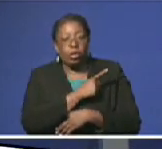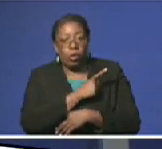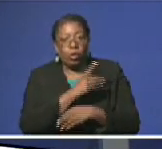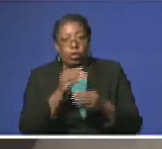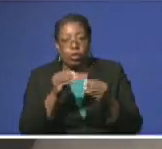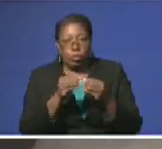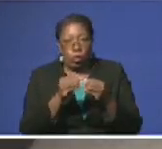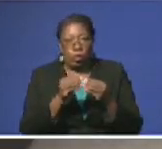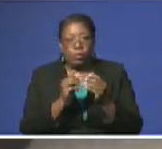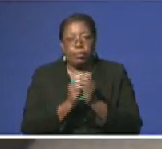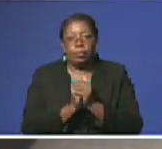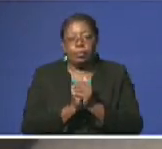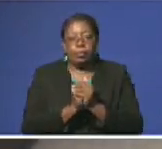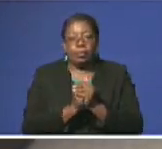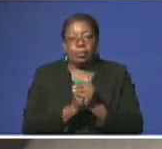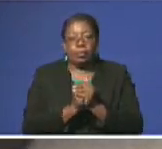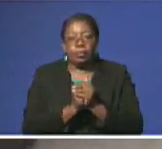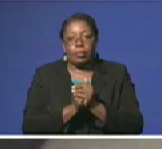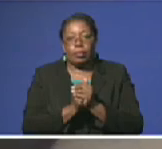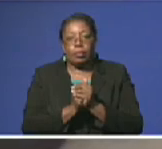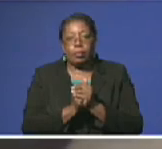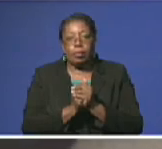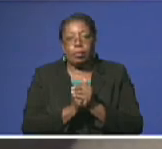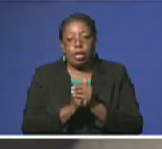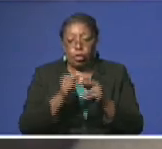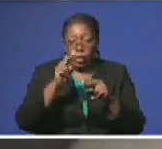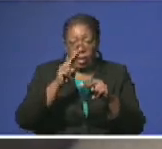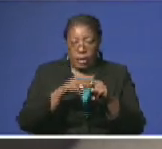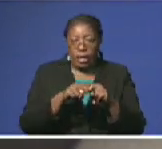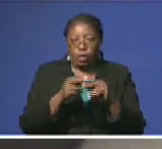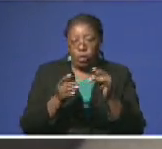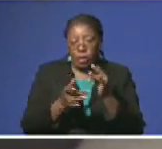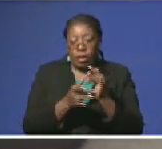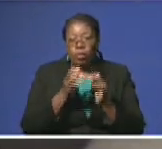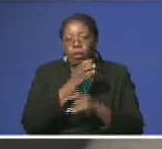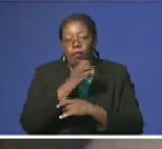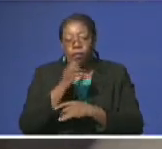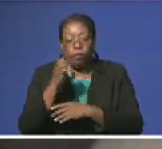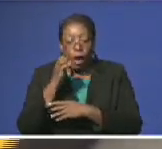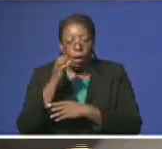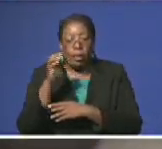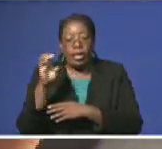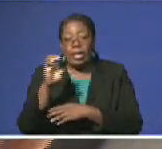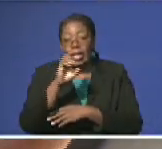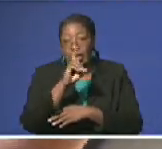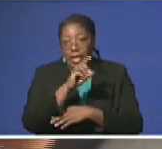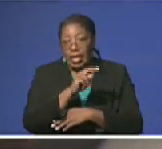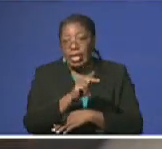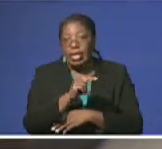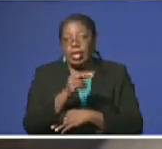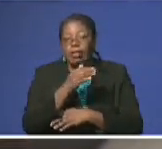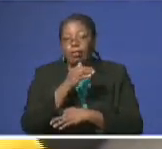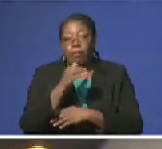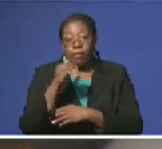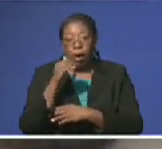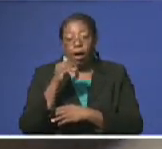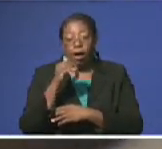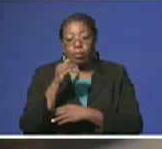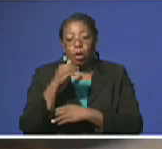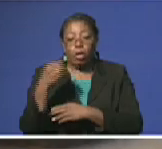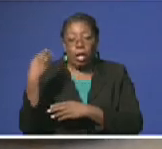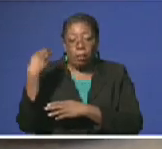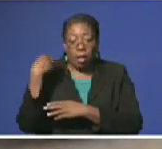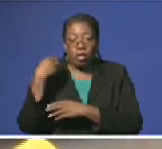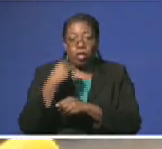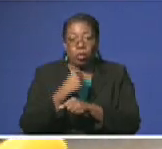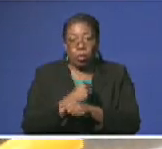series. Well, in yesterday's sit-down with tech-enabled farm company Eeden Farms, we learned how the upstart organization managed to